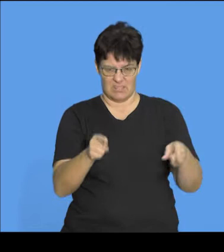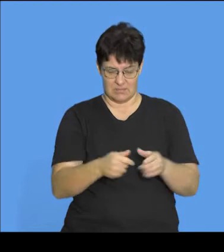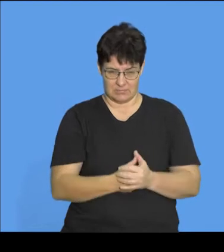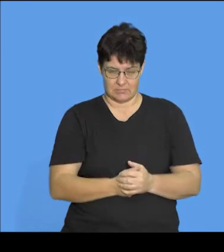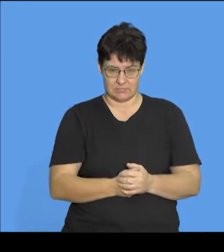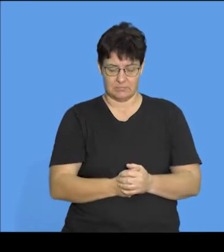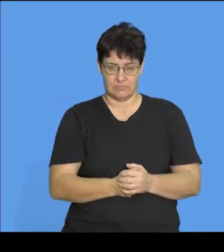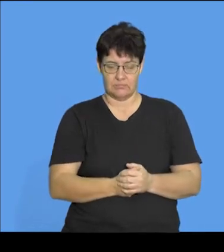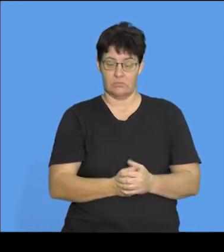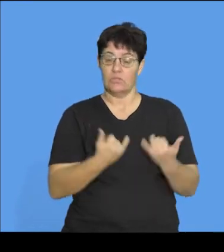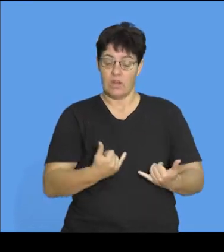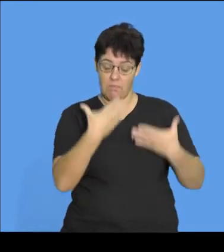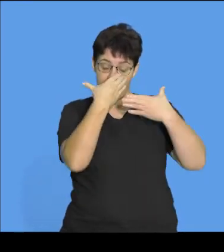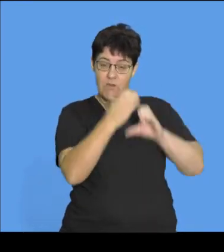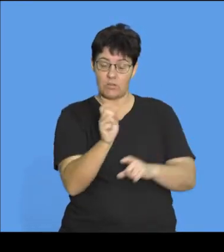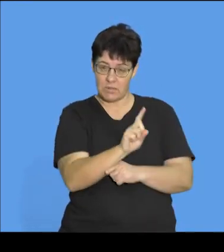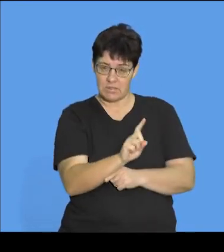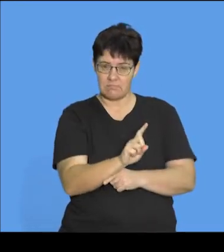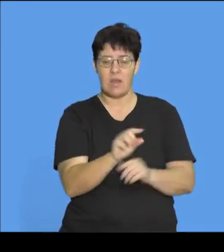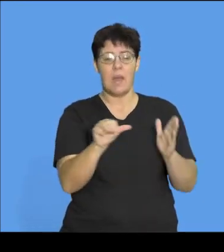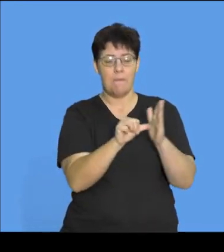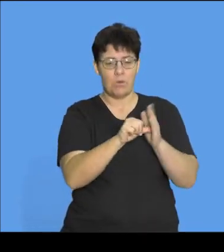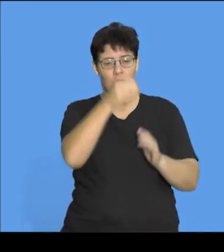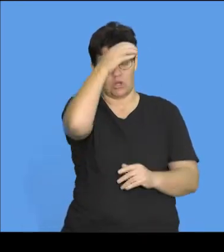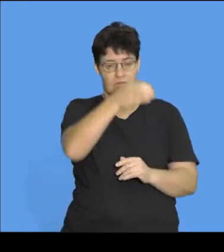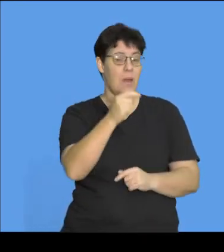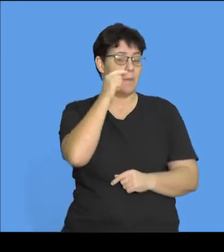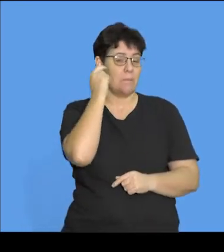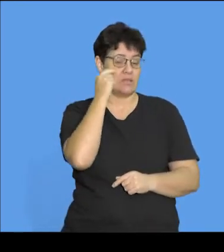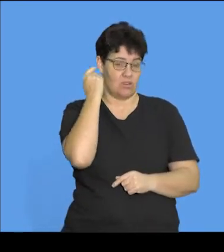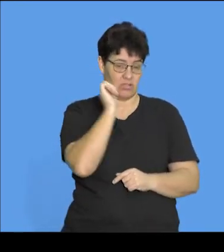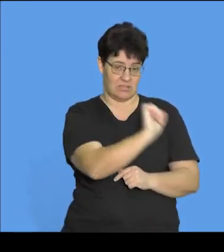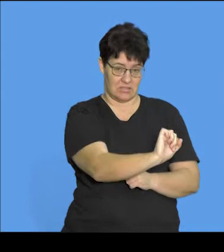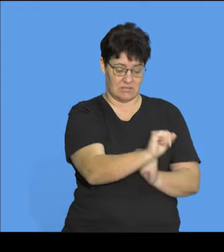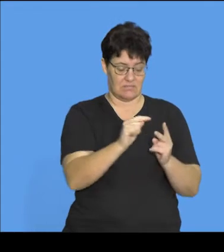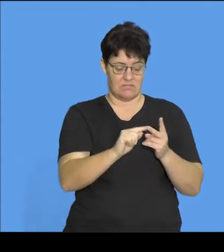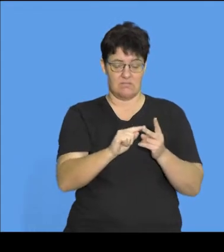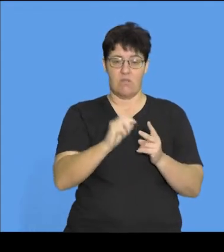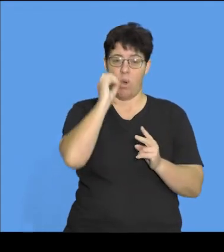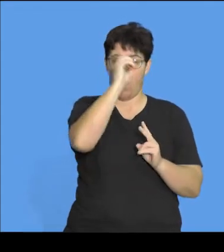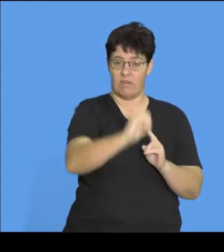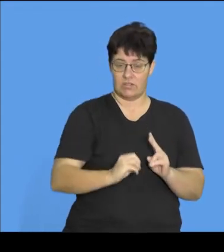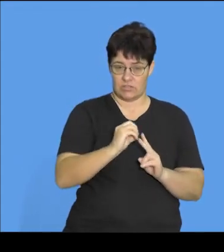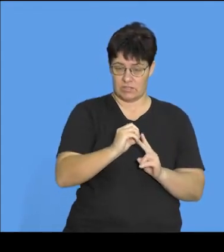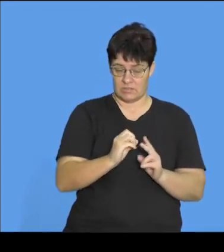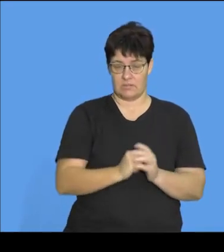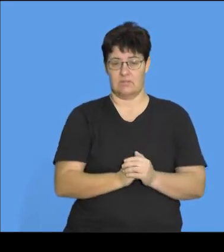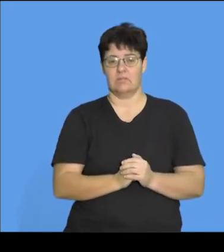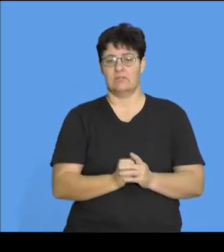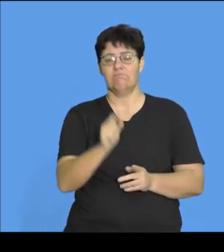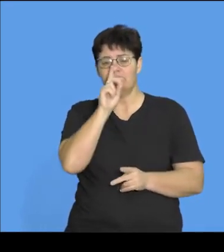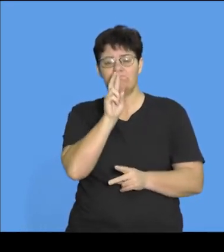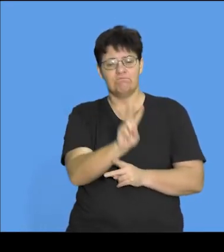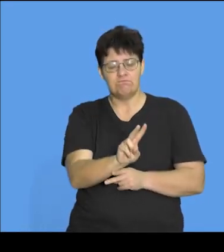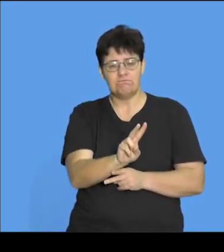In our lesson today, we're going to focus on the key concepts around menstruation and ovulation. We're going to spend some time looking at the